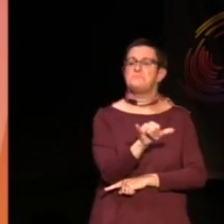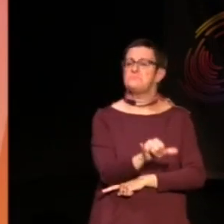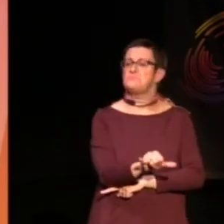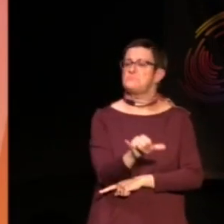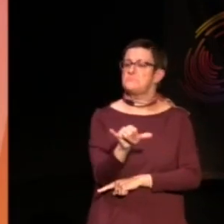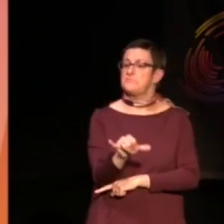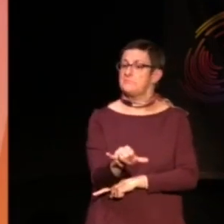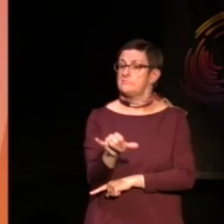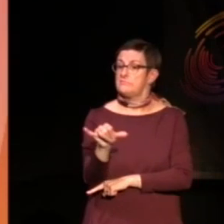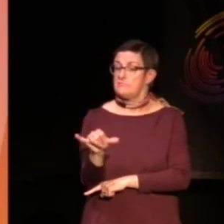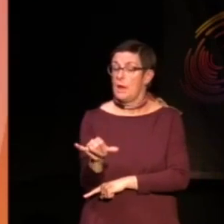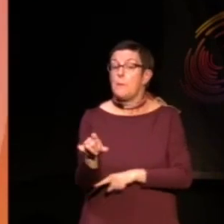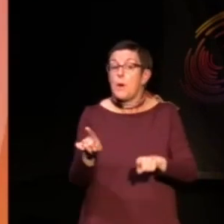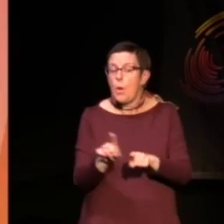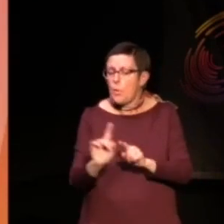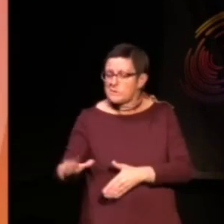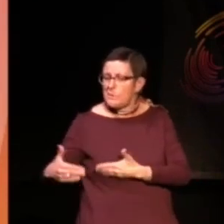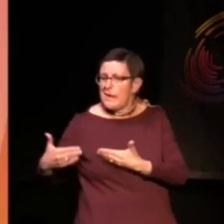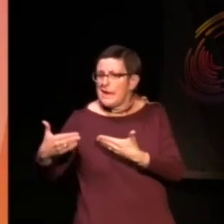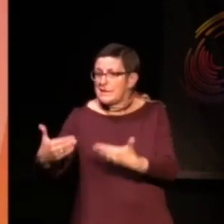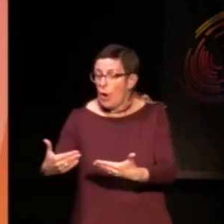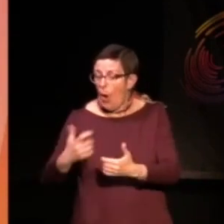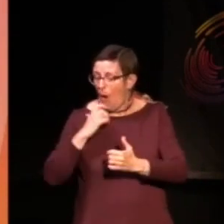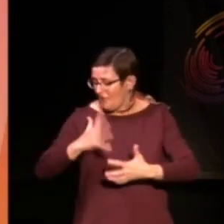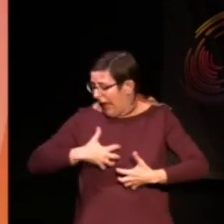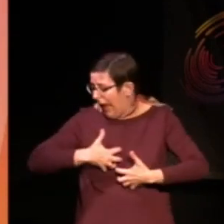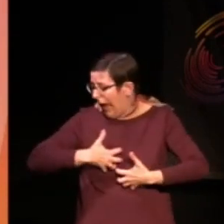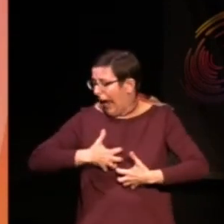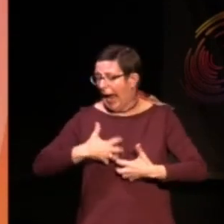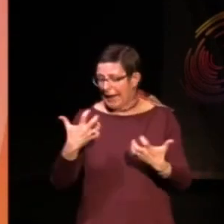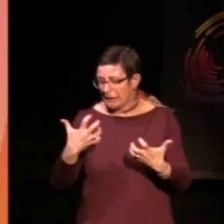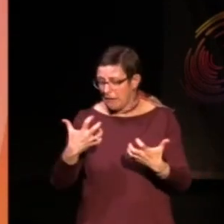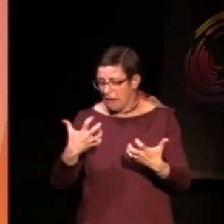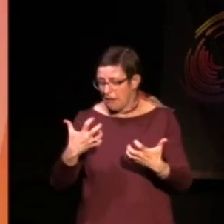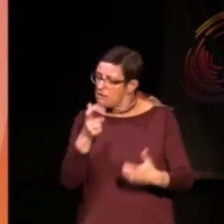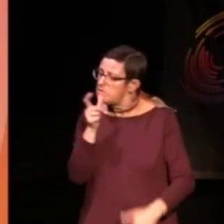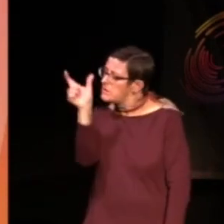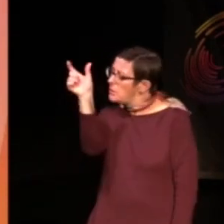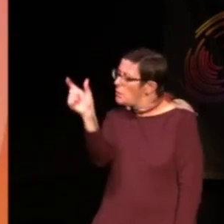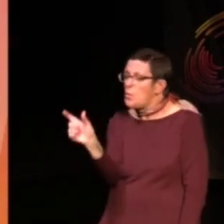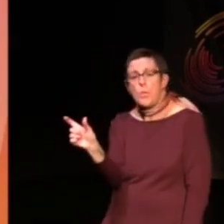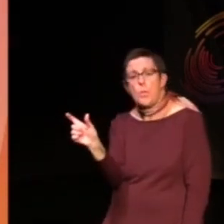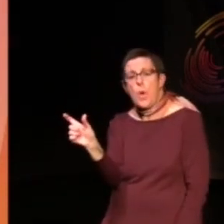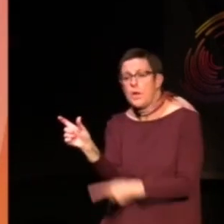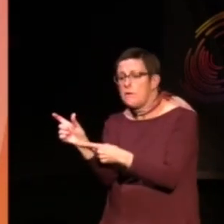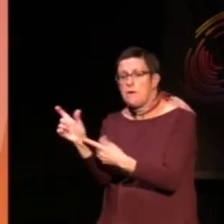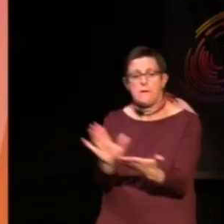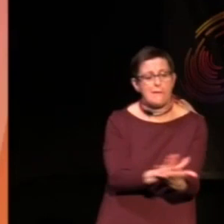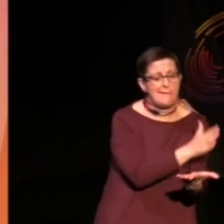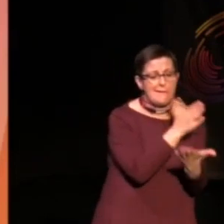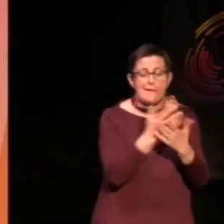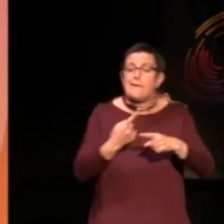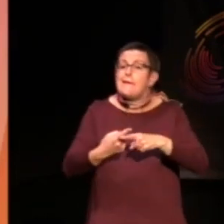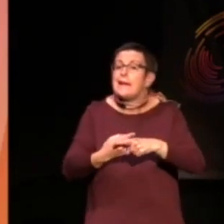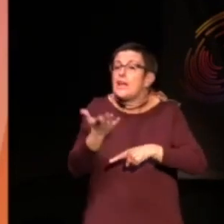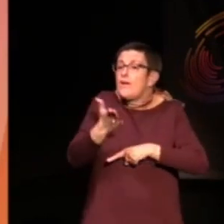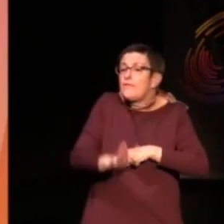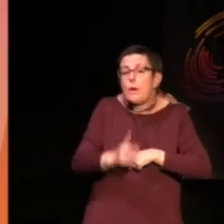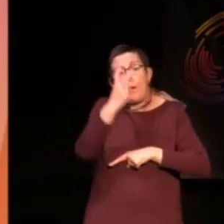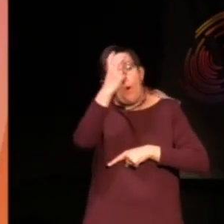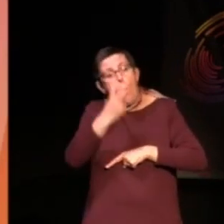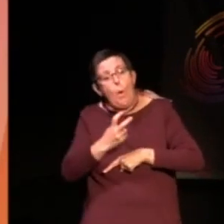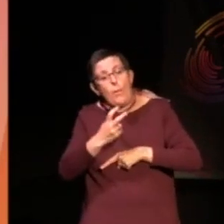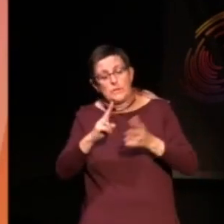of anger, a word with an interesting pedigree which has traveled into English via the Old